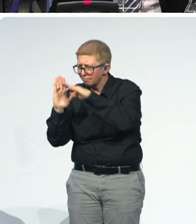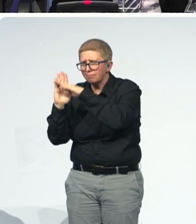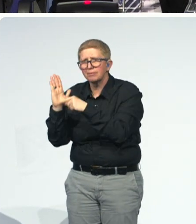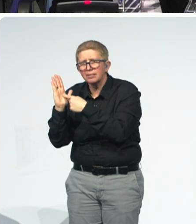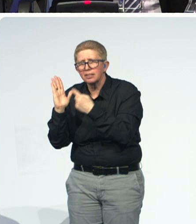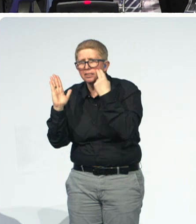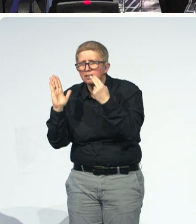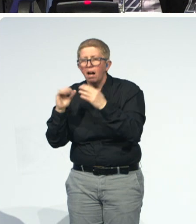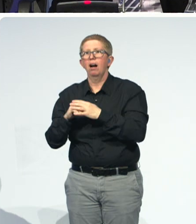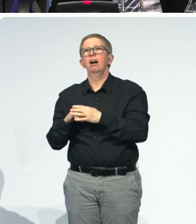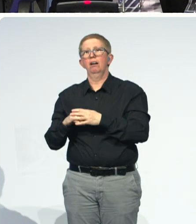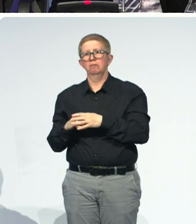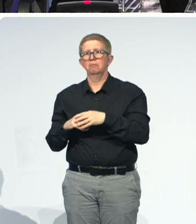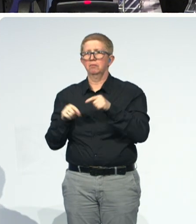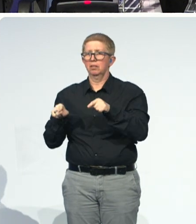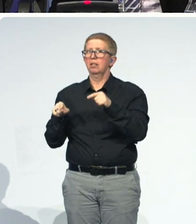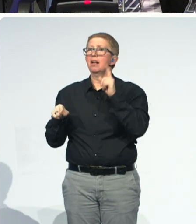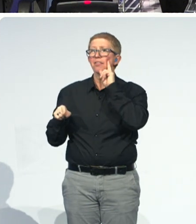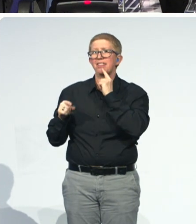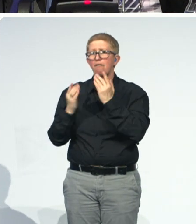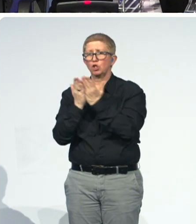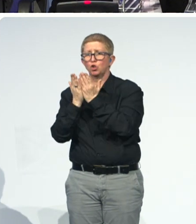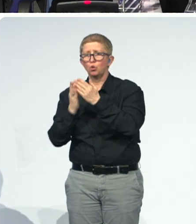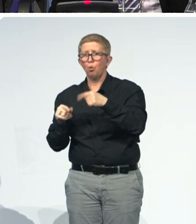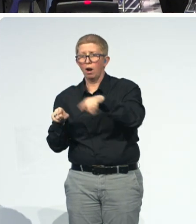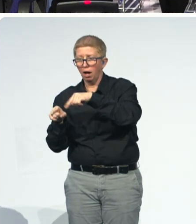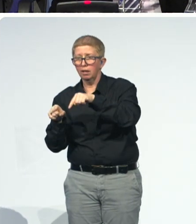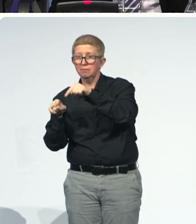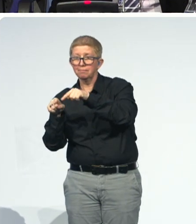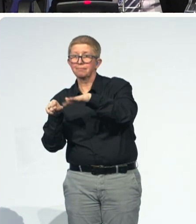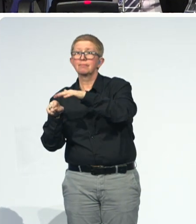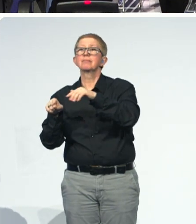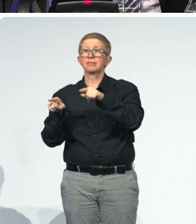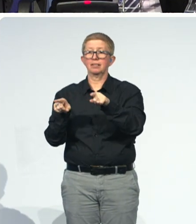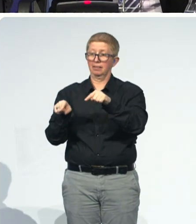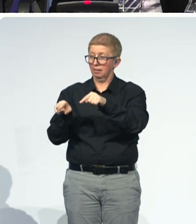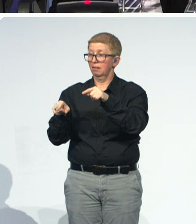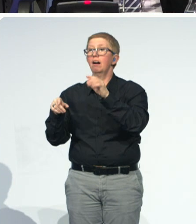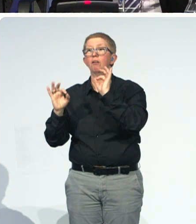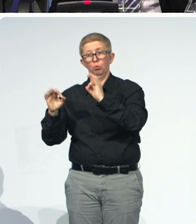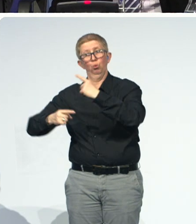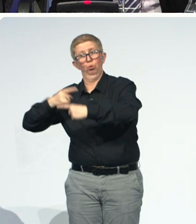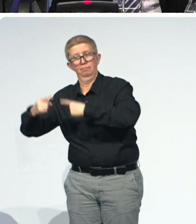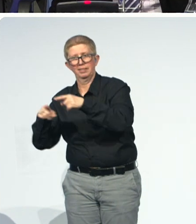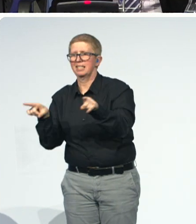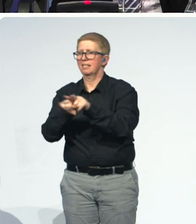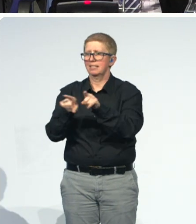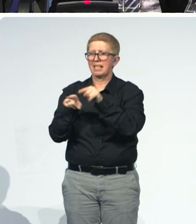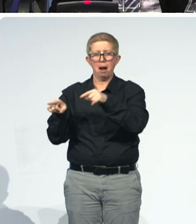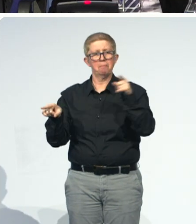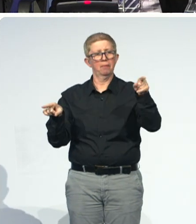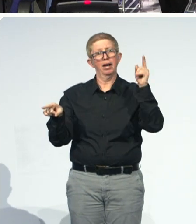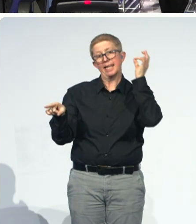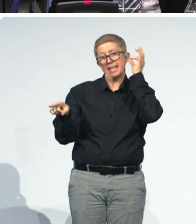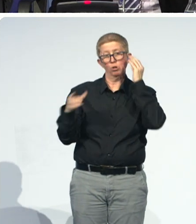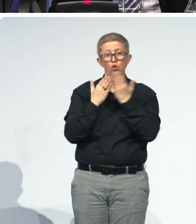have comparable classroom participation to their hearing peers in school. And CELCO deaf students show to have a